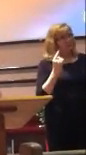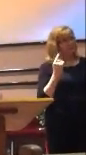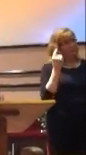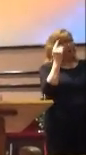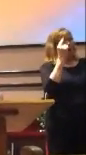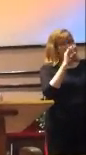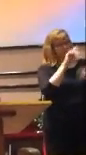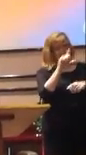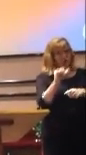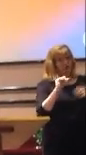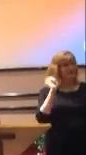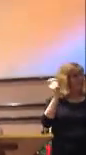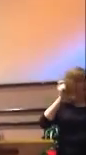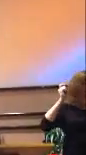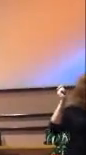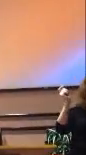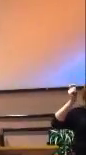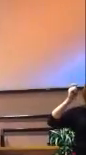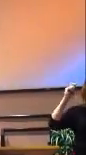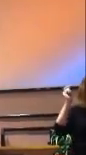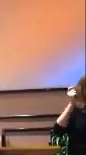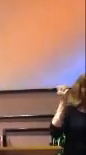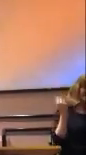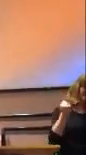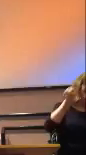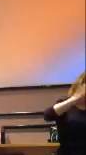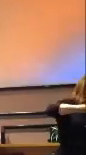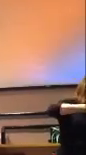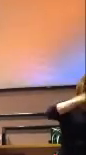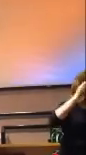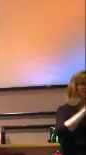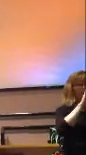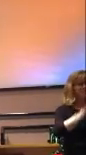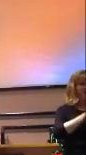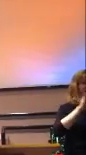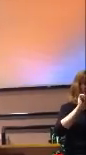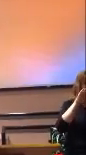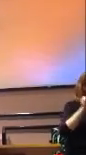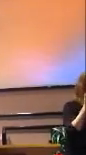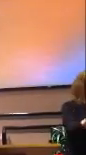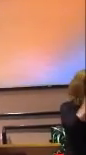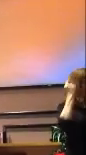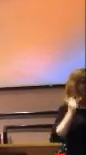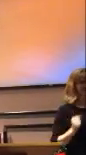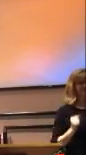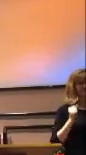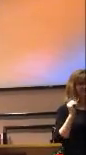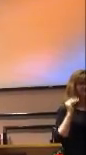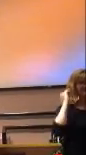all celebrated the defeat of the Defense of Marriage Act, didn't we?